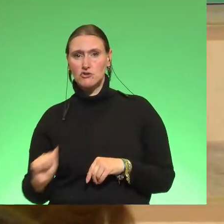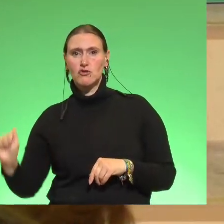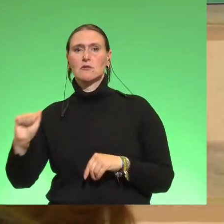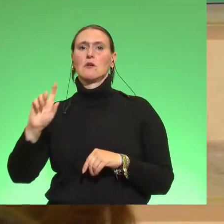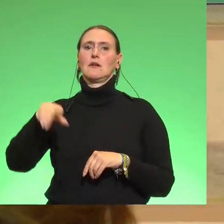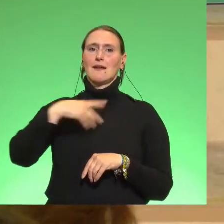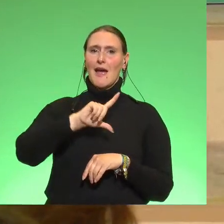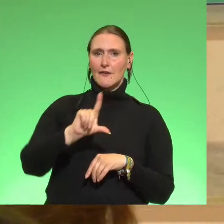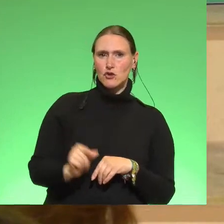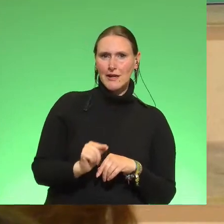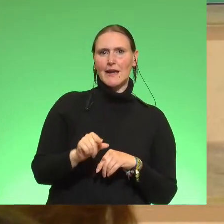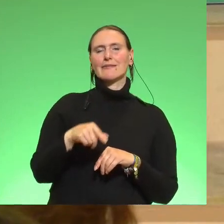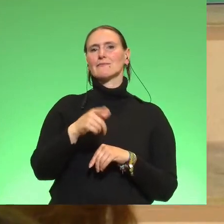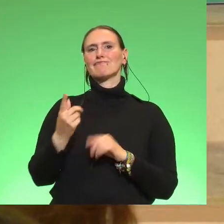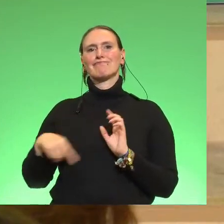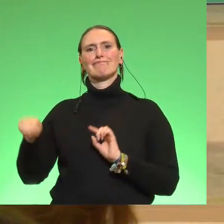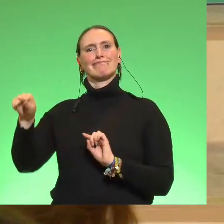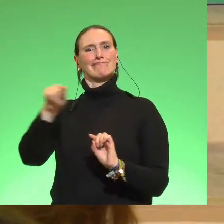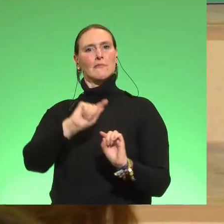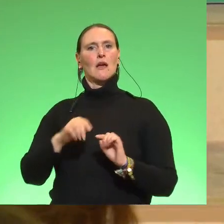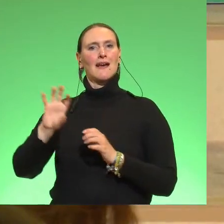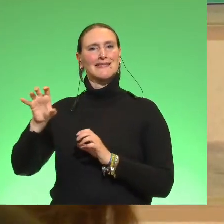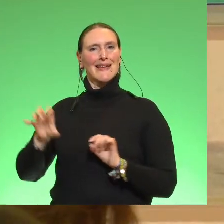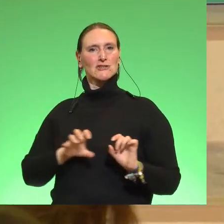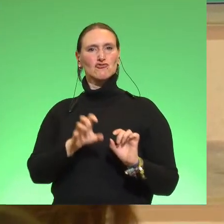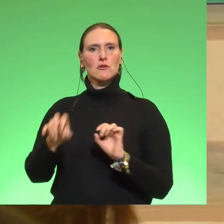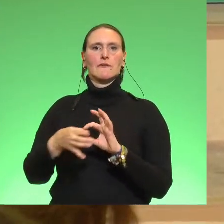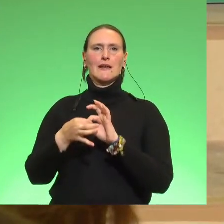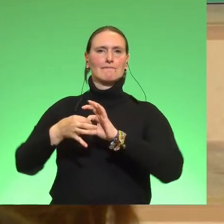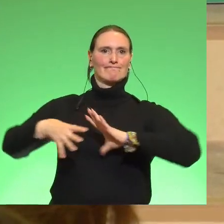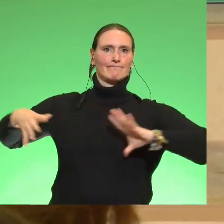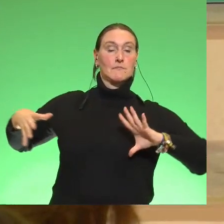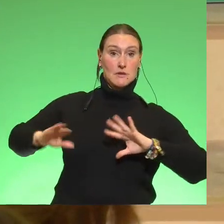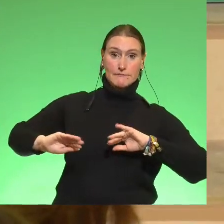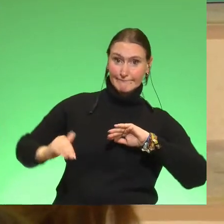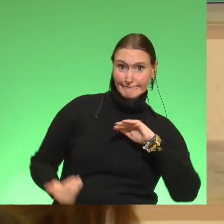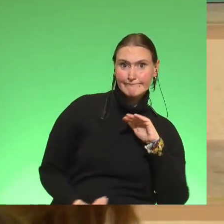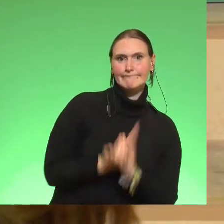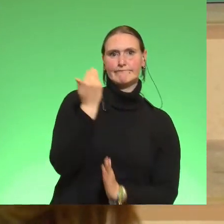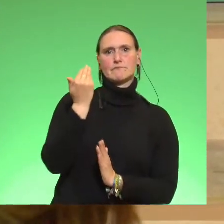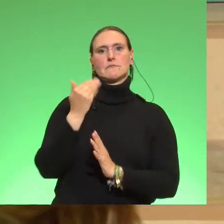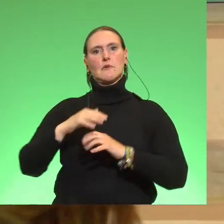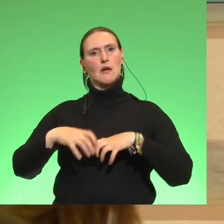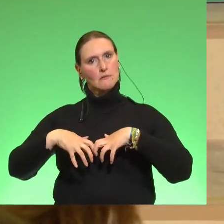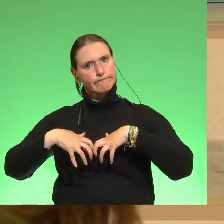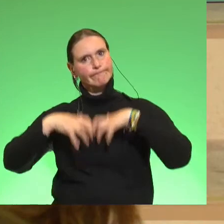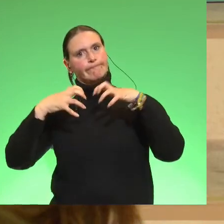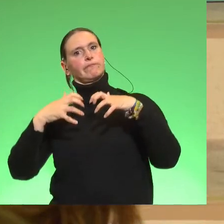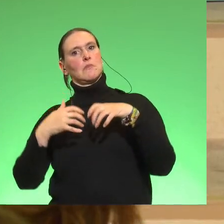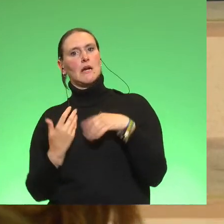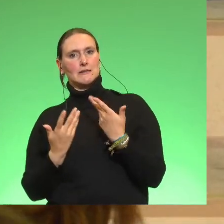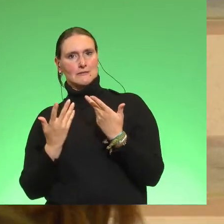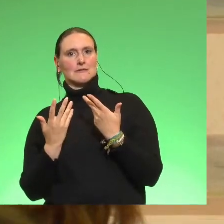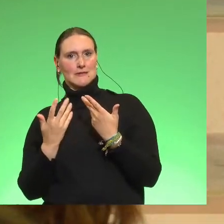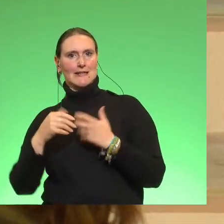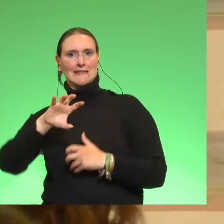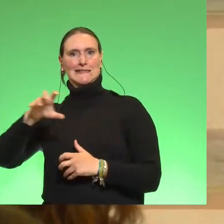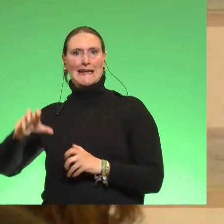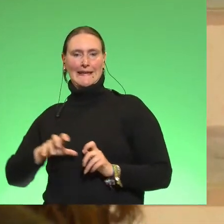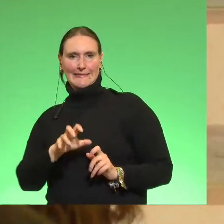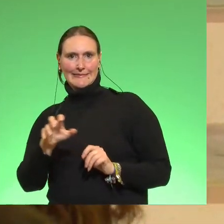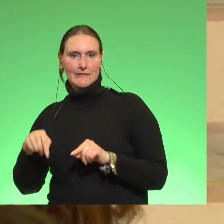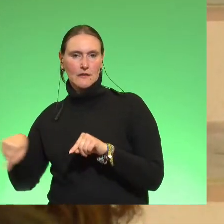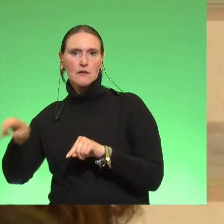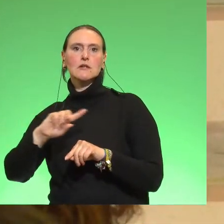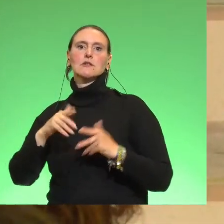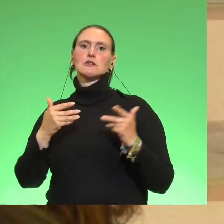independent nations that kind of reinstated in an almost performative way their self-determination, but via the notion